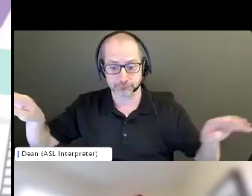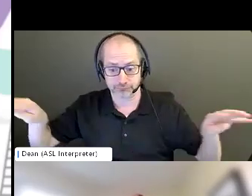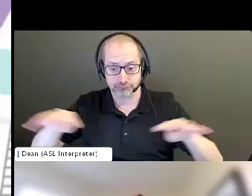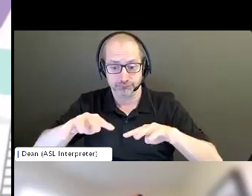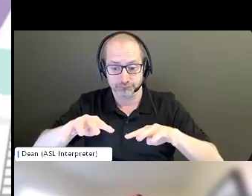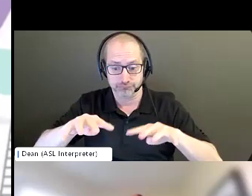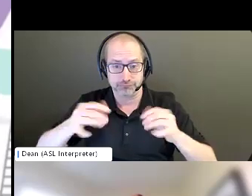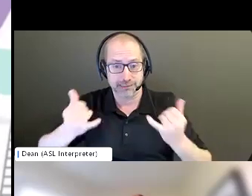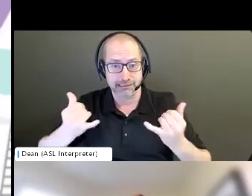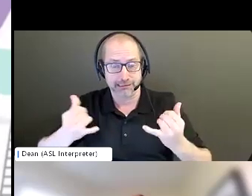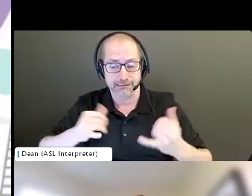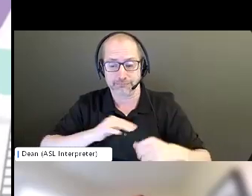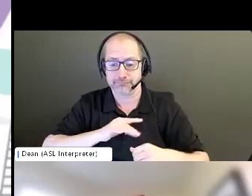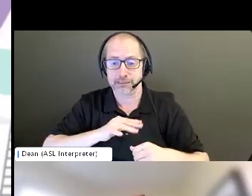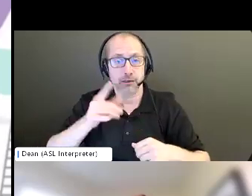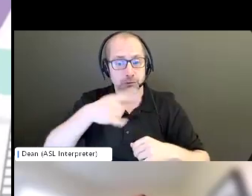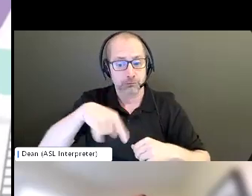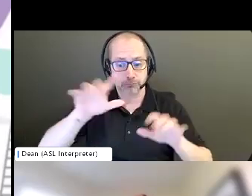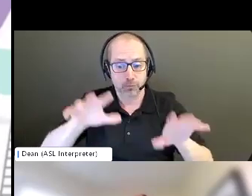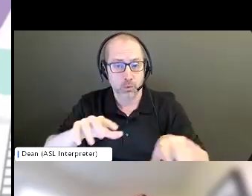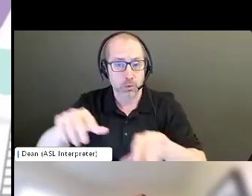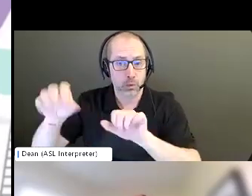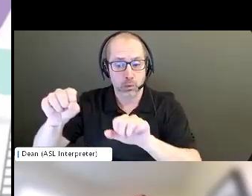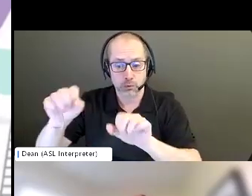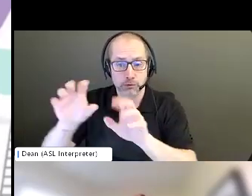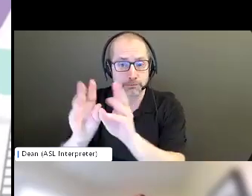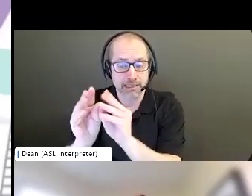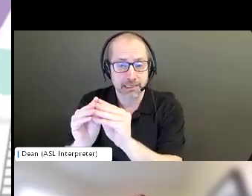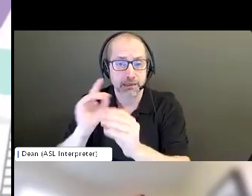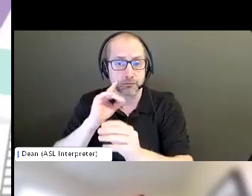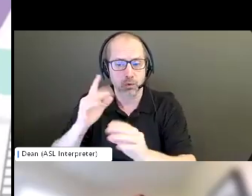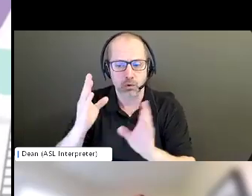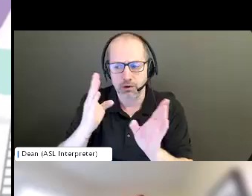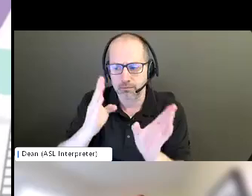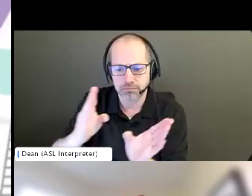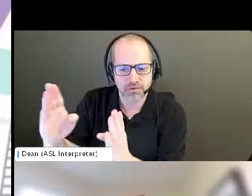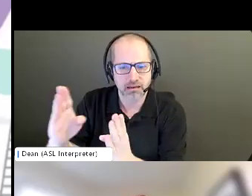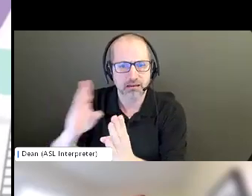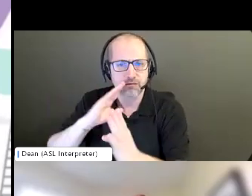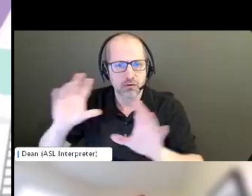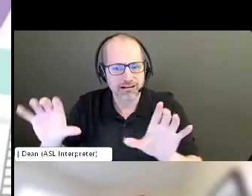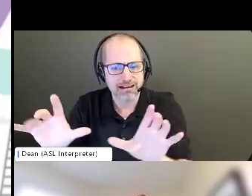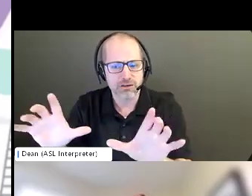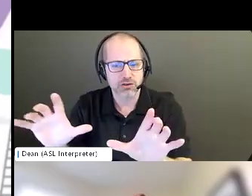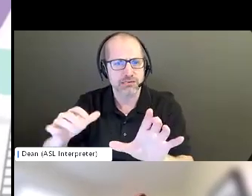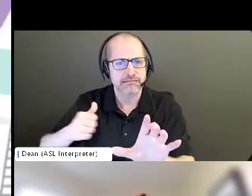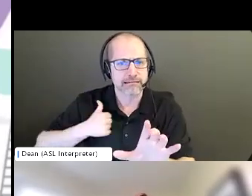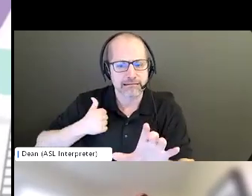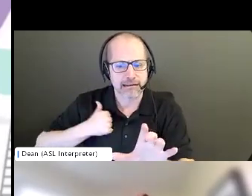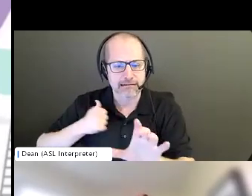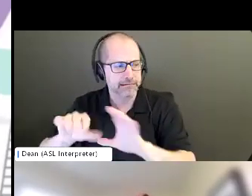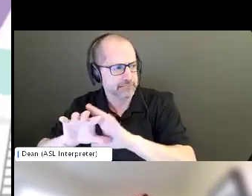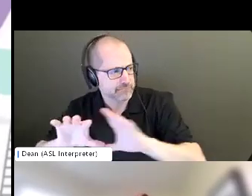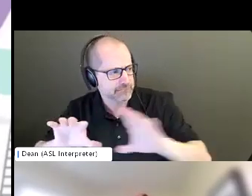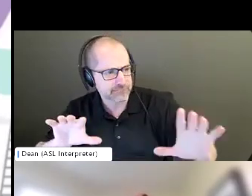us today, are hosting this webinar today on strategy to action, driving change across Canada.